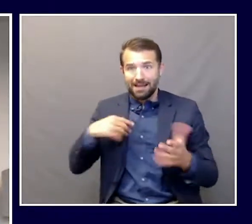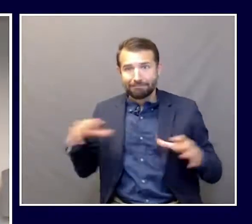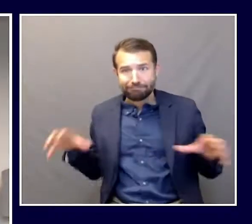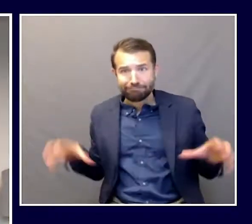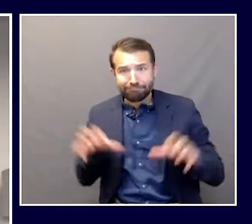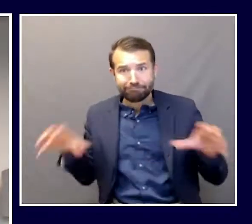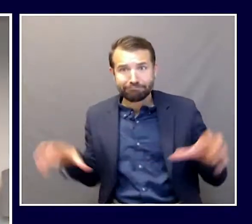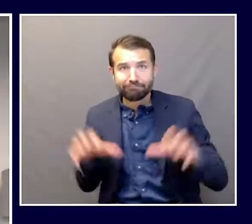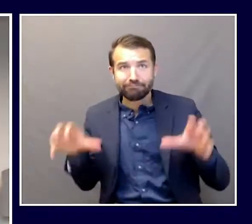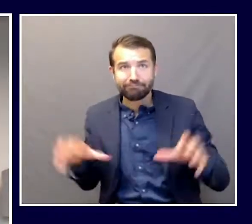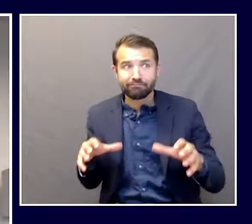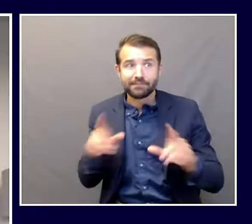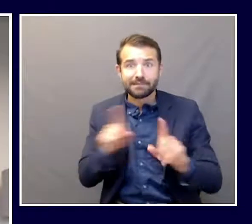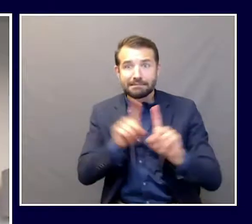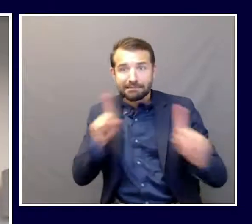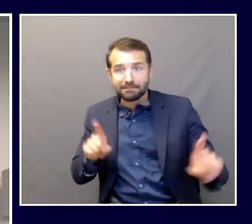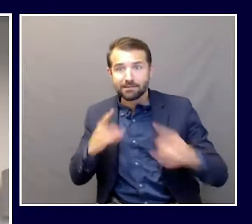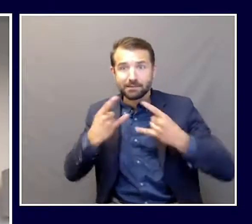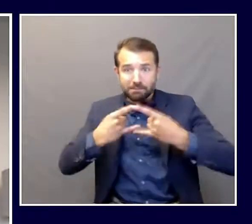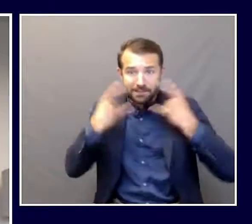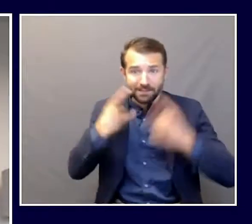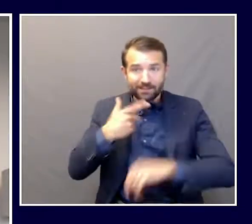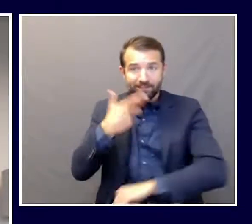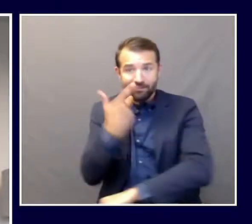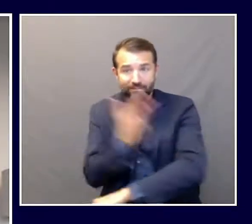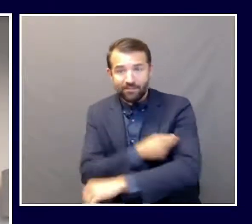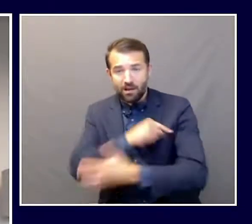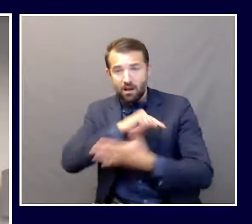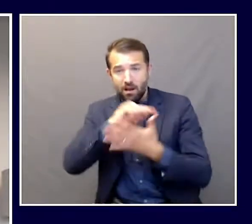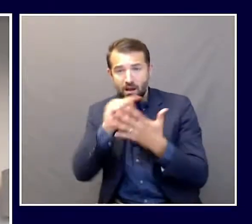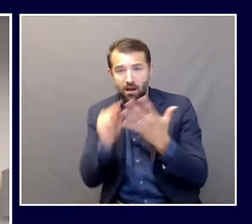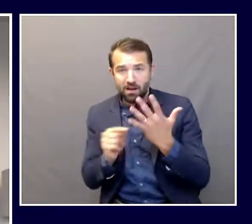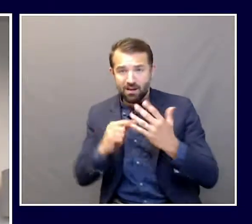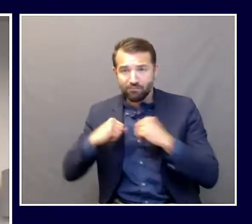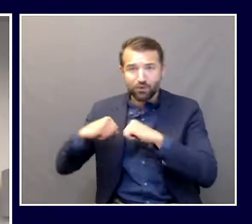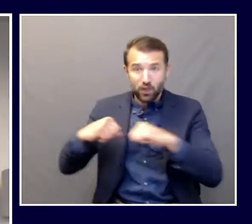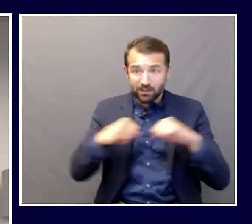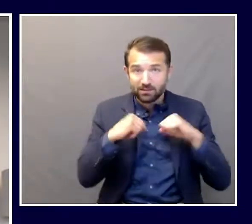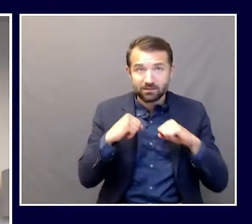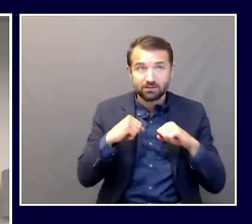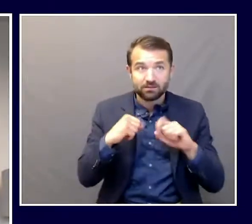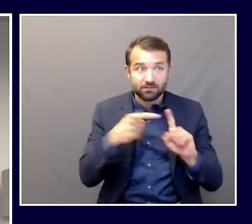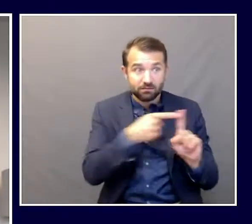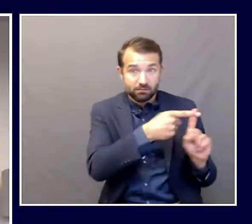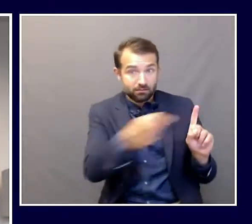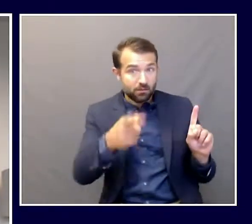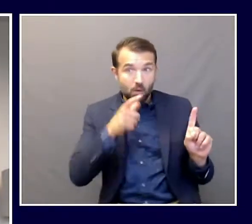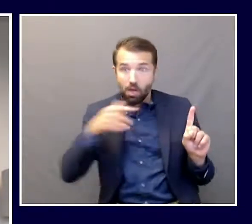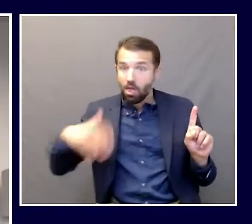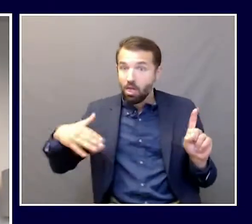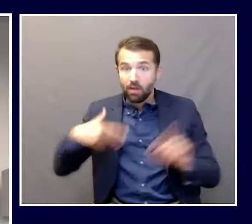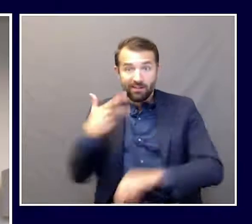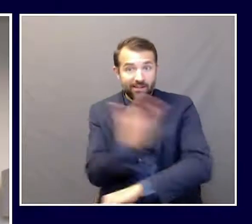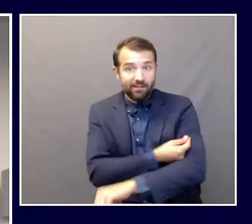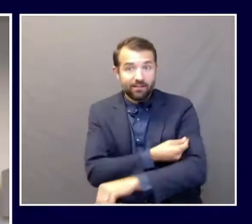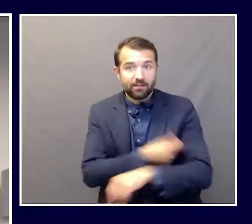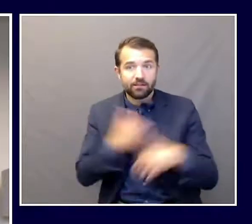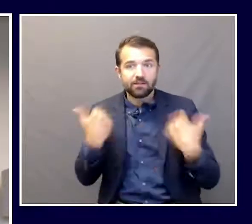this. Not being vaccinated leaves you, your family, and your community at greater